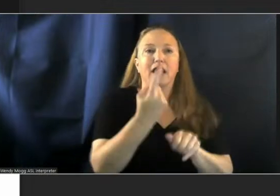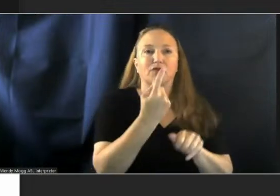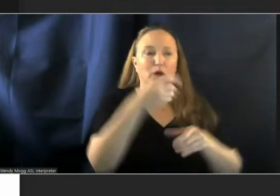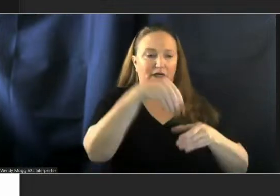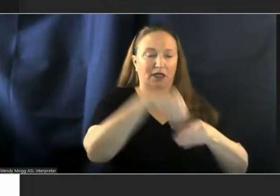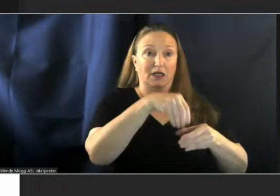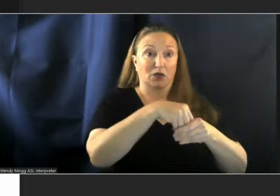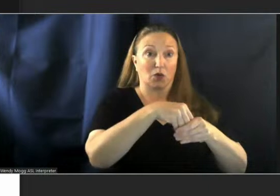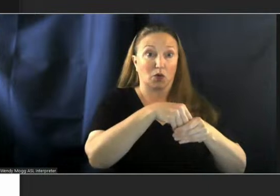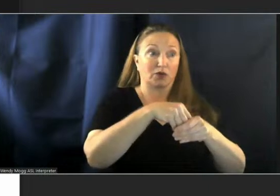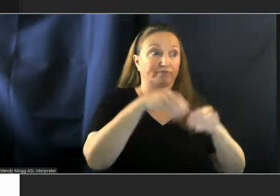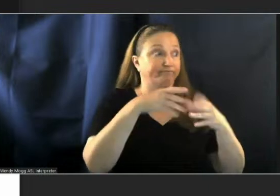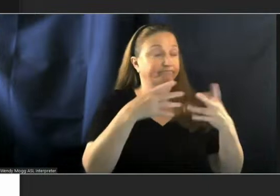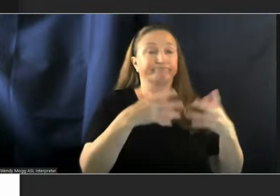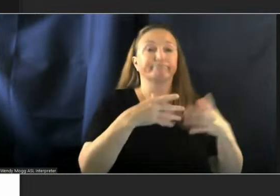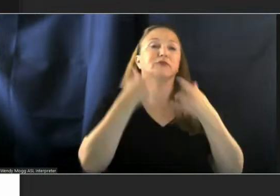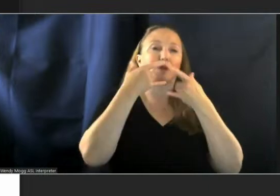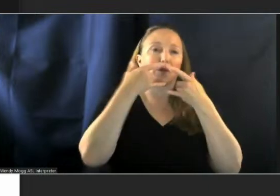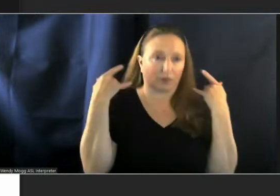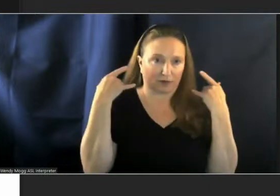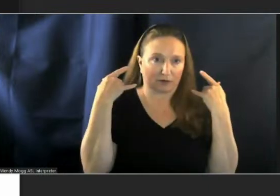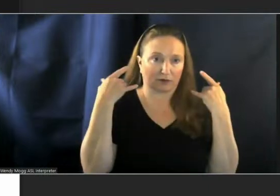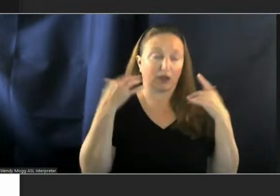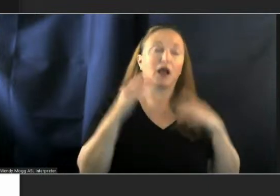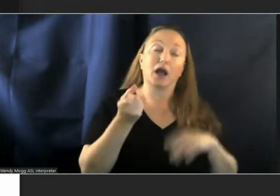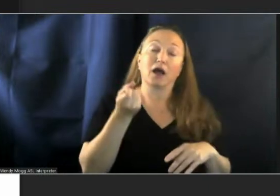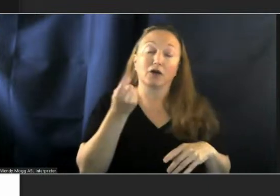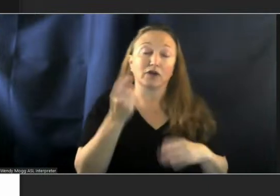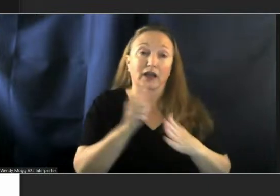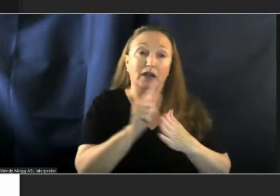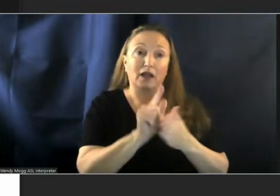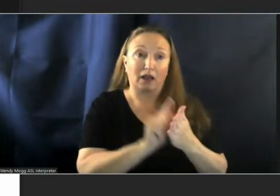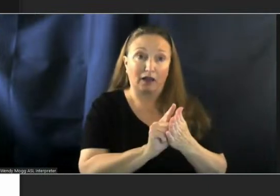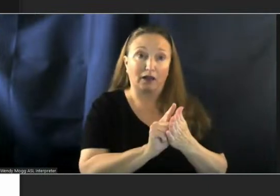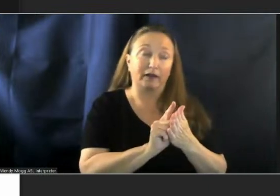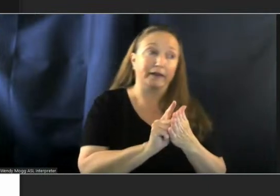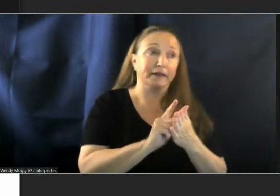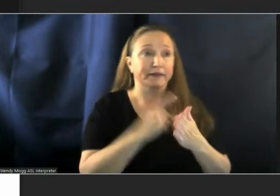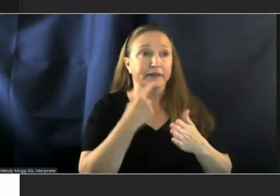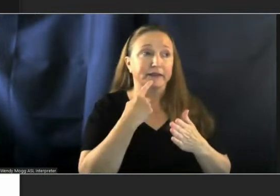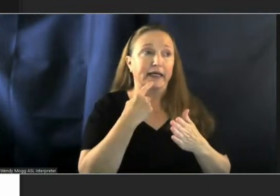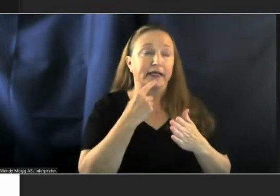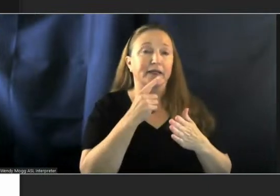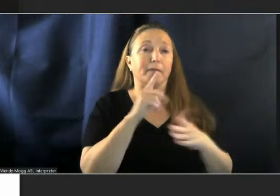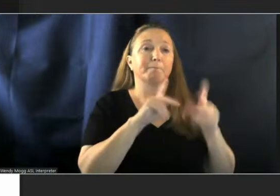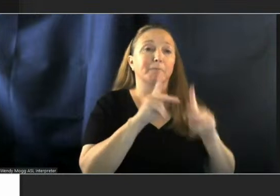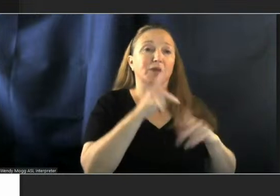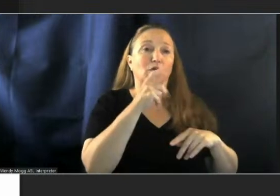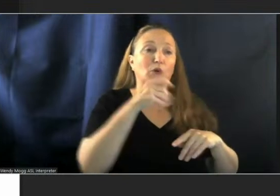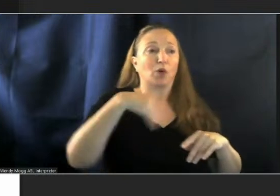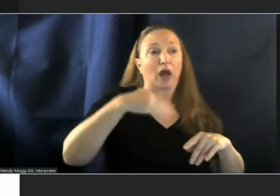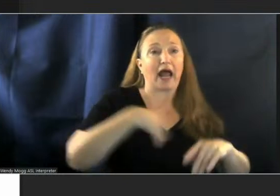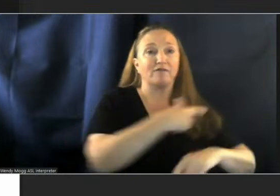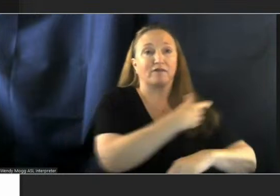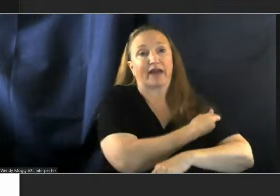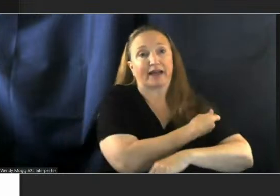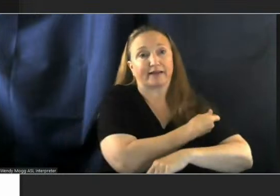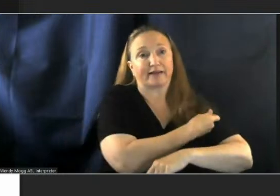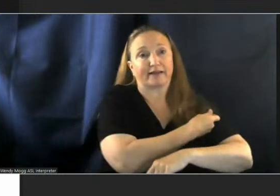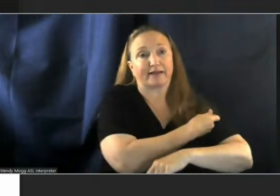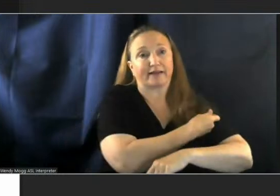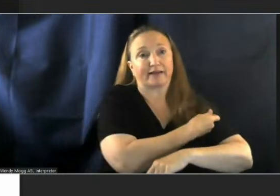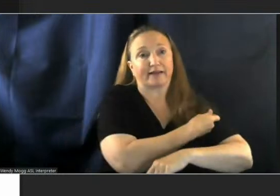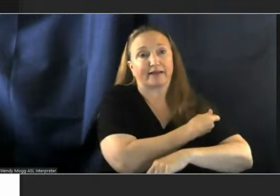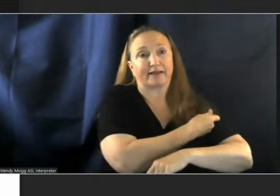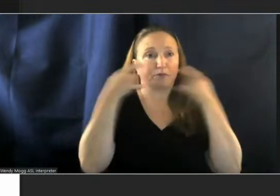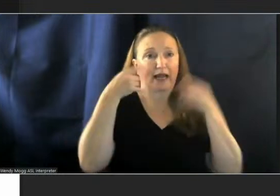do understand that the weight of law is saying that just unvaccinated people need to mask indoors. Again, if